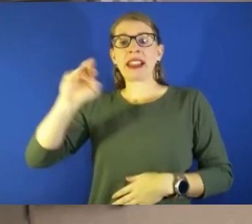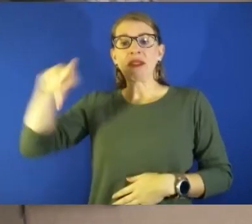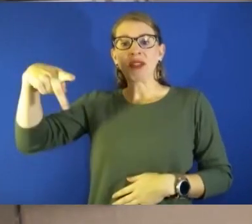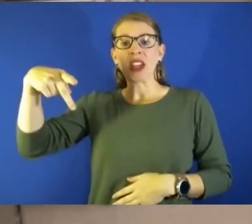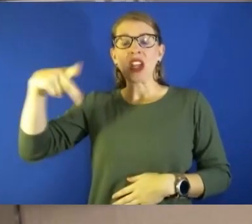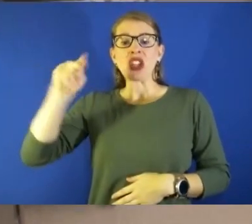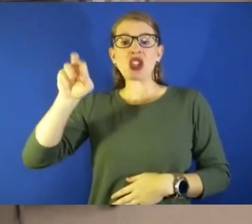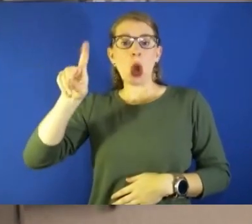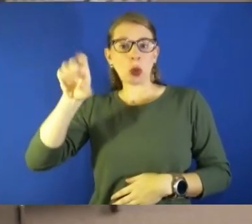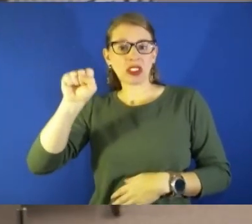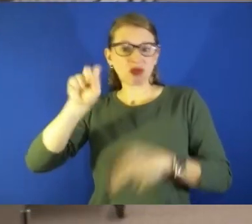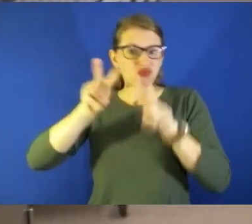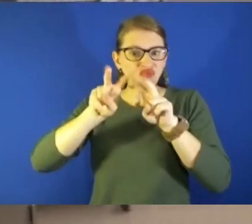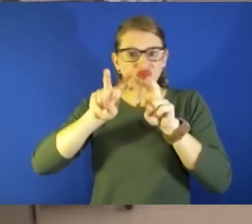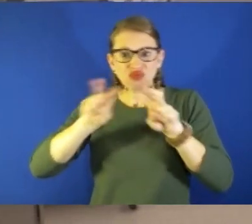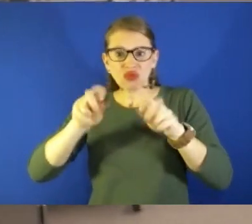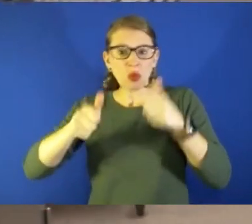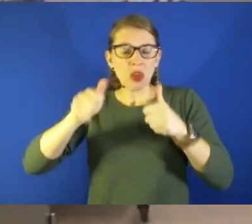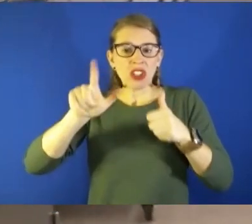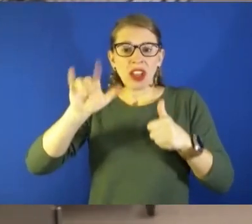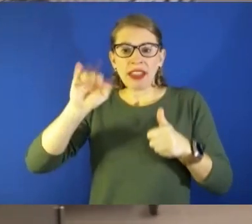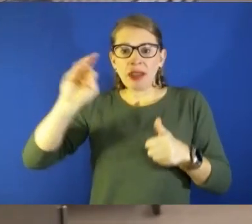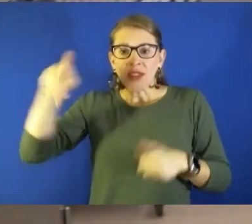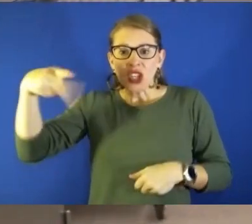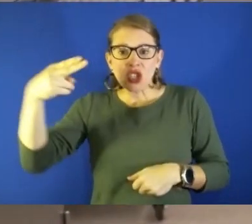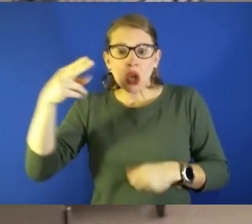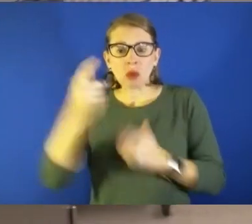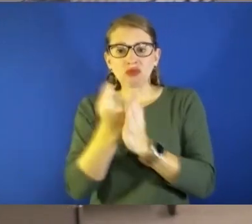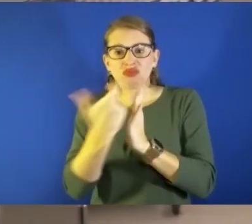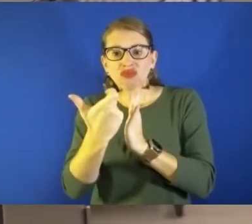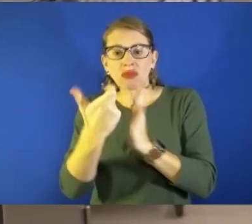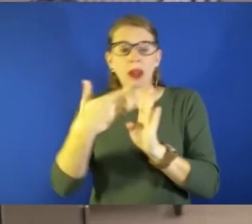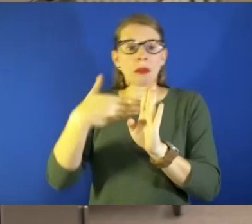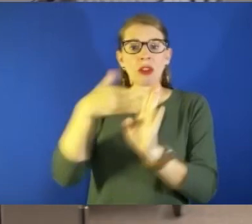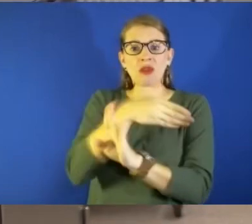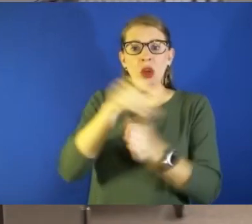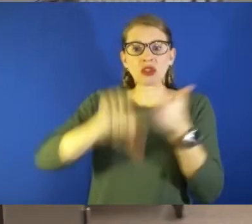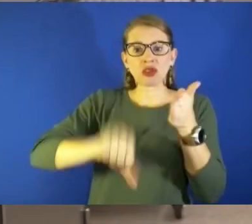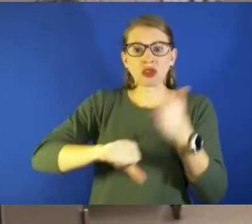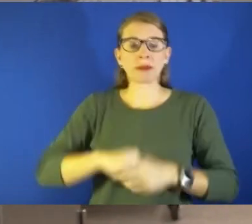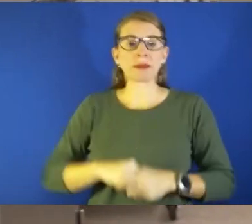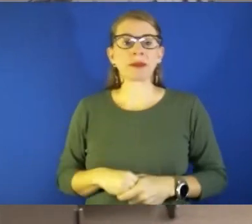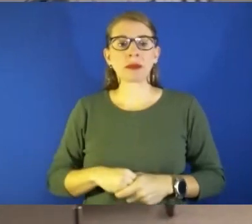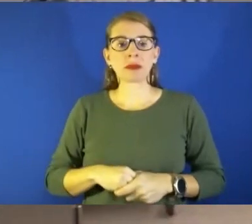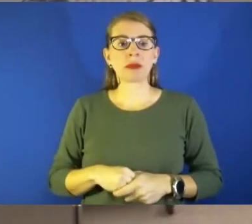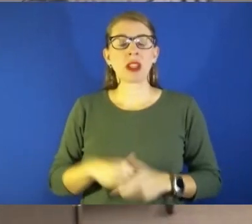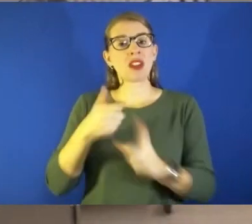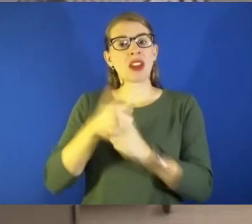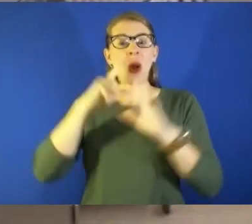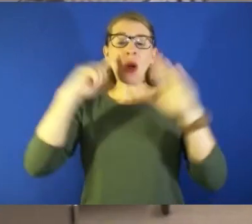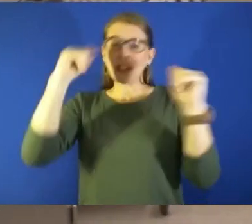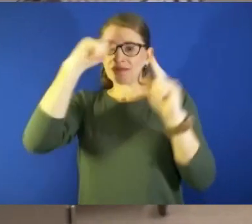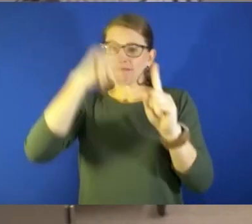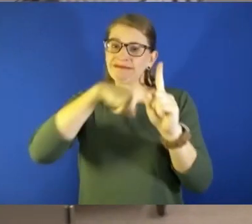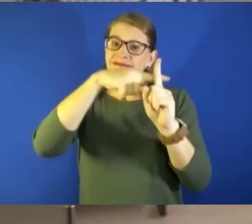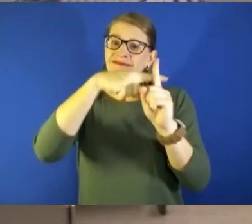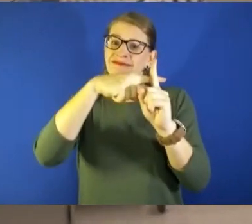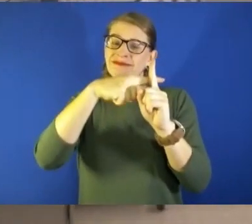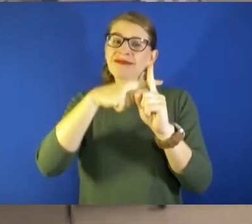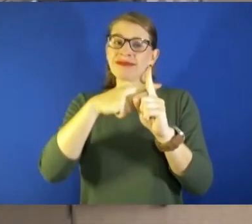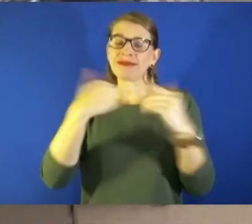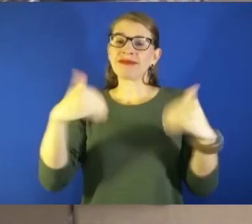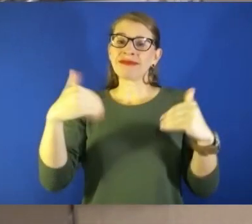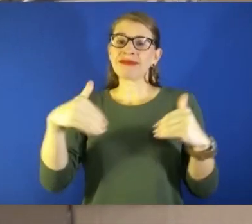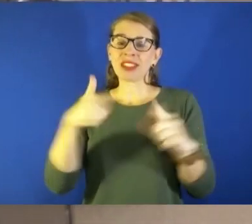terms, trying to figure out which lymph nodes they need to remove before this surgery. I said she was hopeful. She certainly has a lot to be hopeful for. She